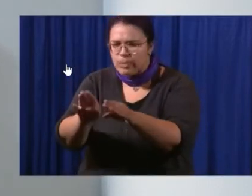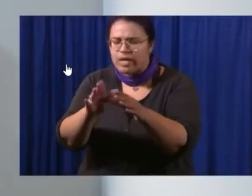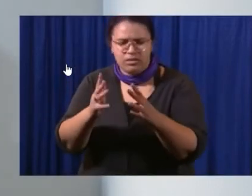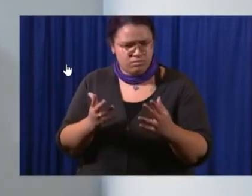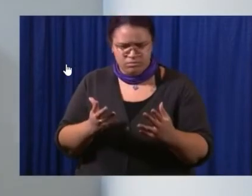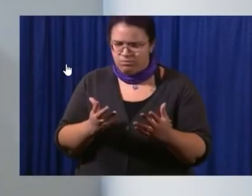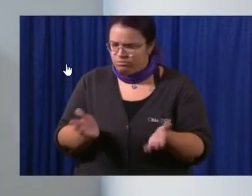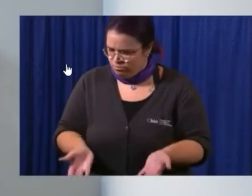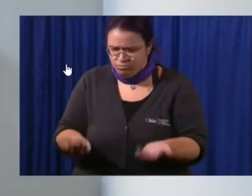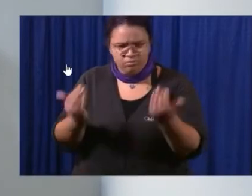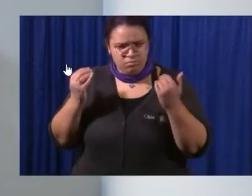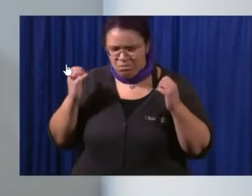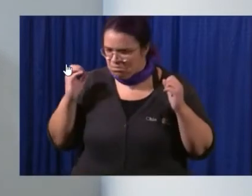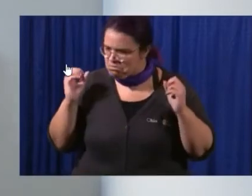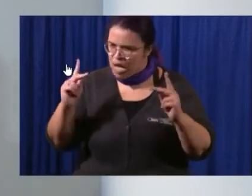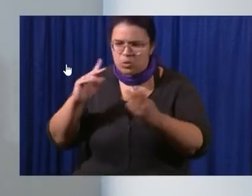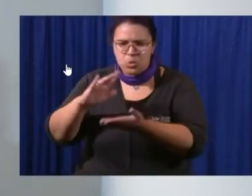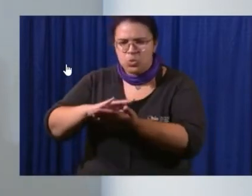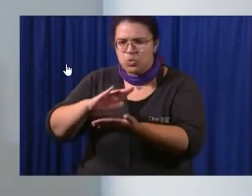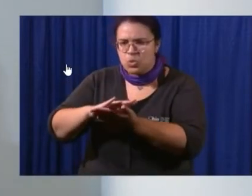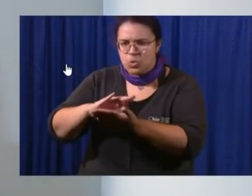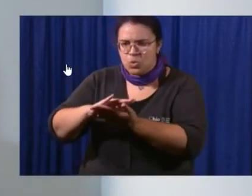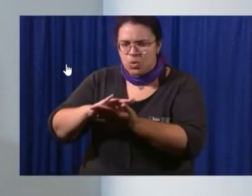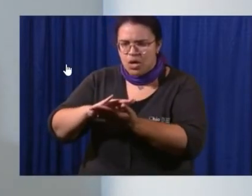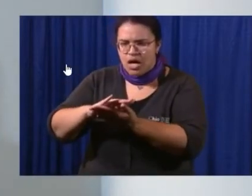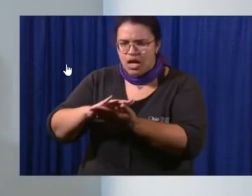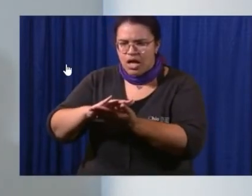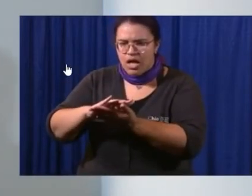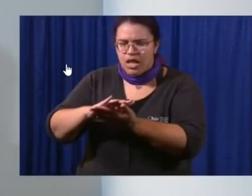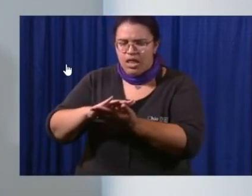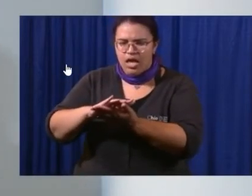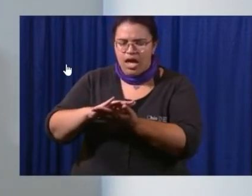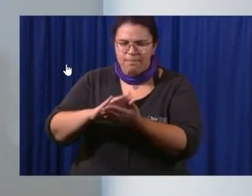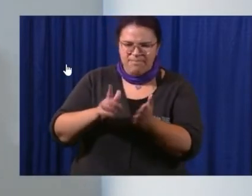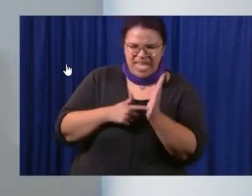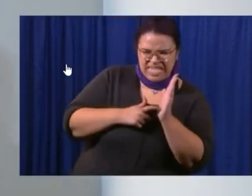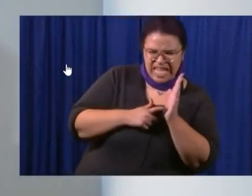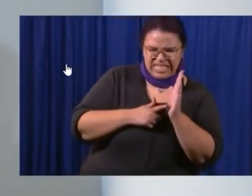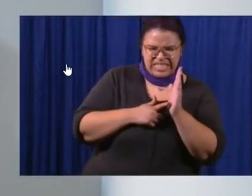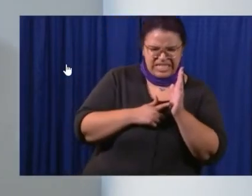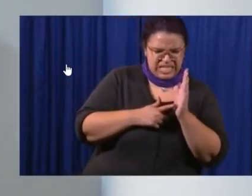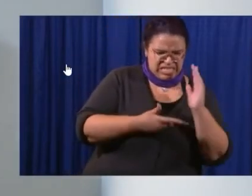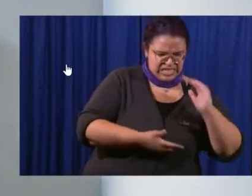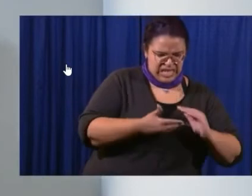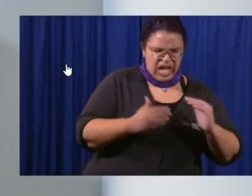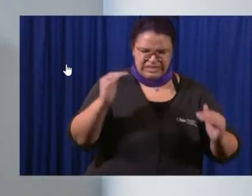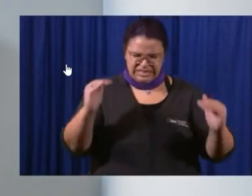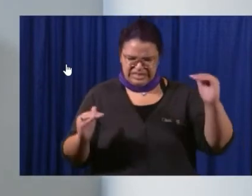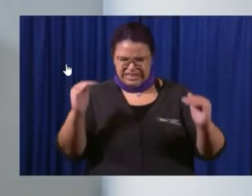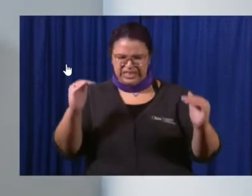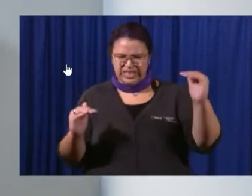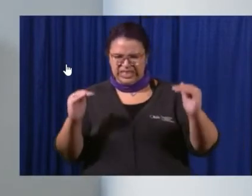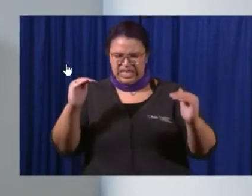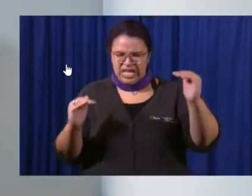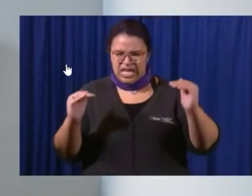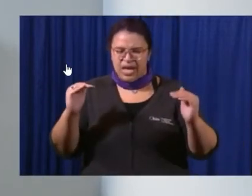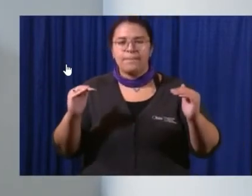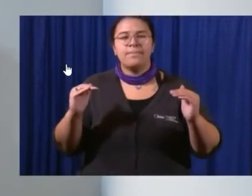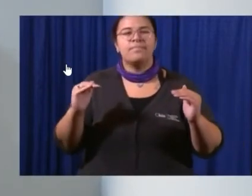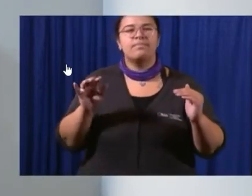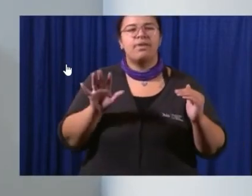way that offers as few mandates as possible, but the best recommendations on how we can actively keep ourselves